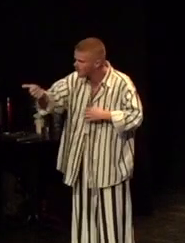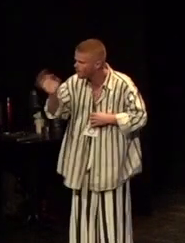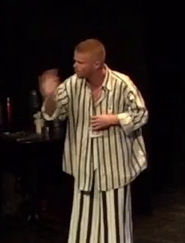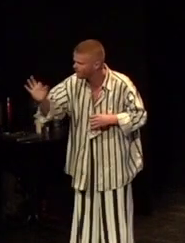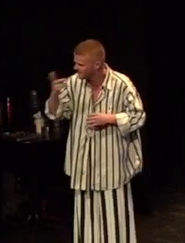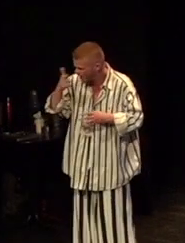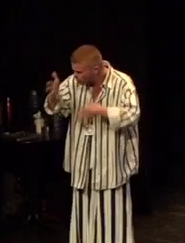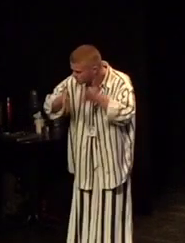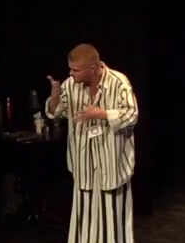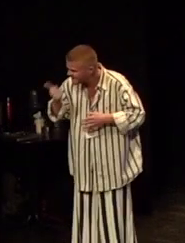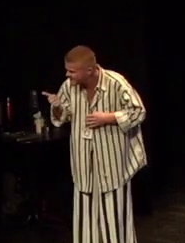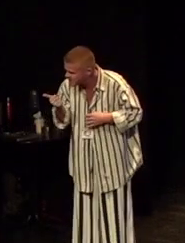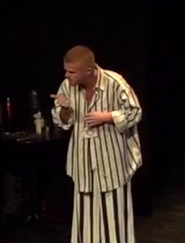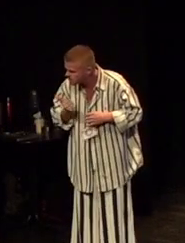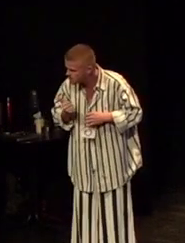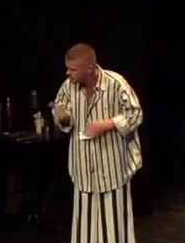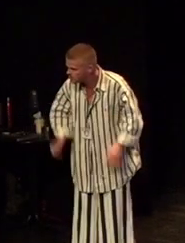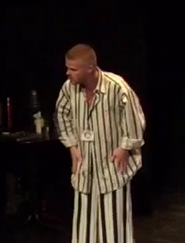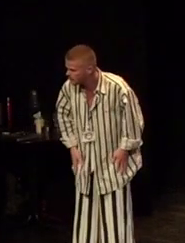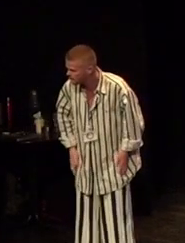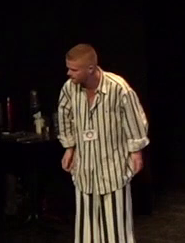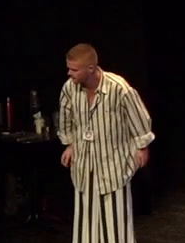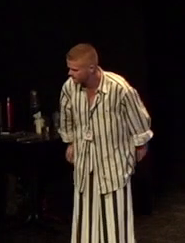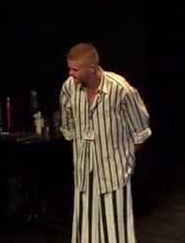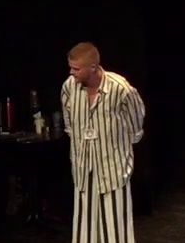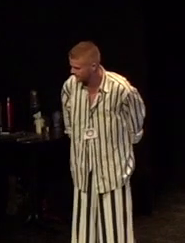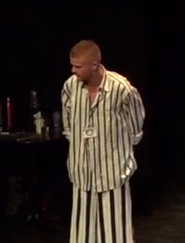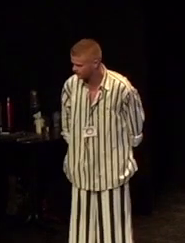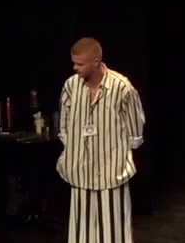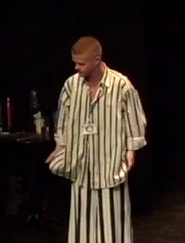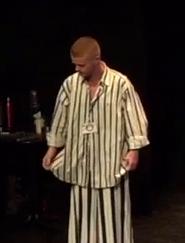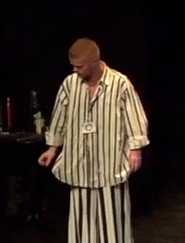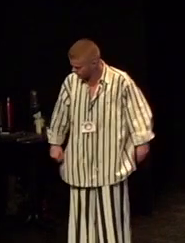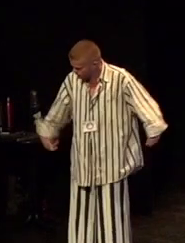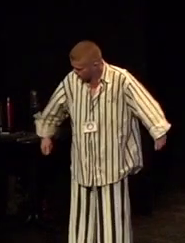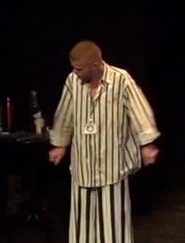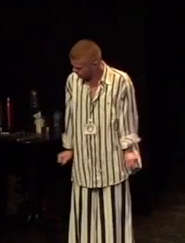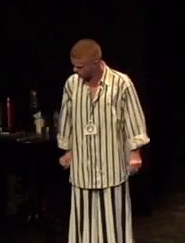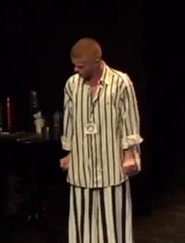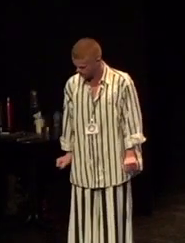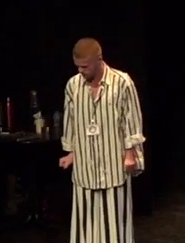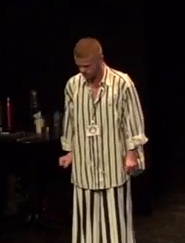just do that again? Could you sign it for me, maybe? You can.